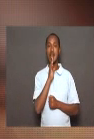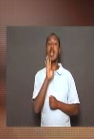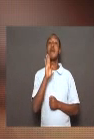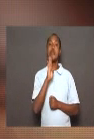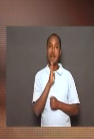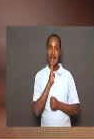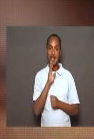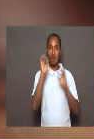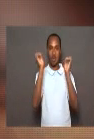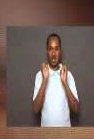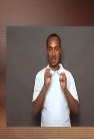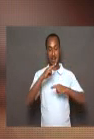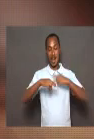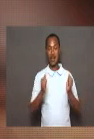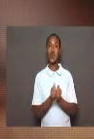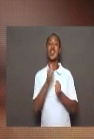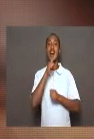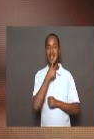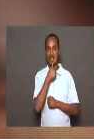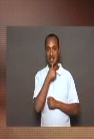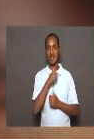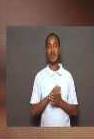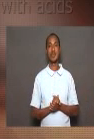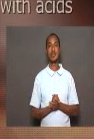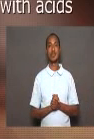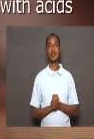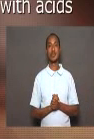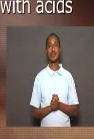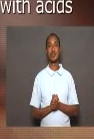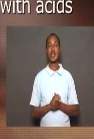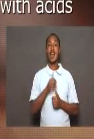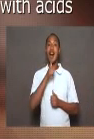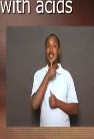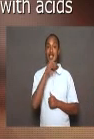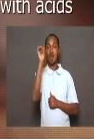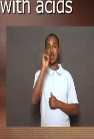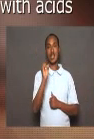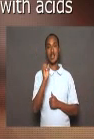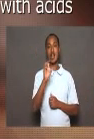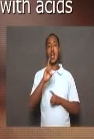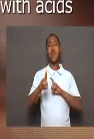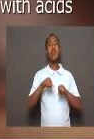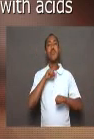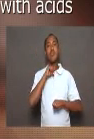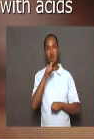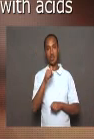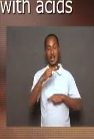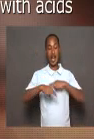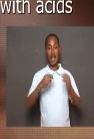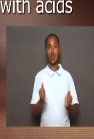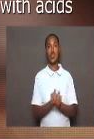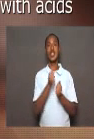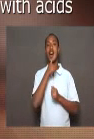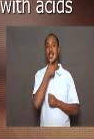basic oxides react with acids. Acidic oxides do not react